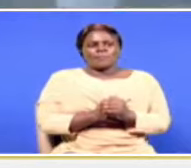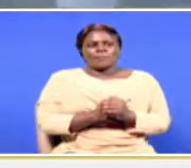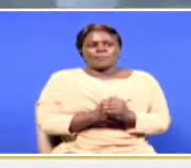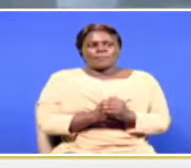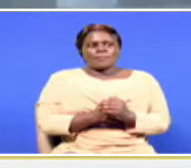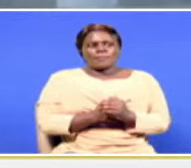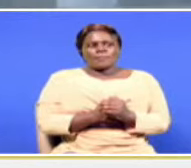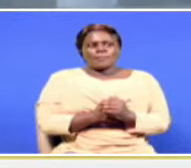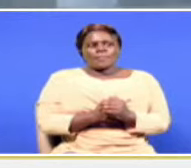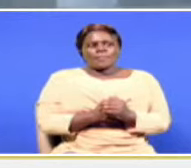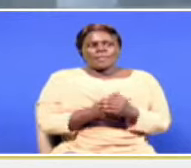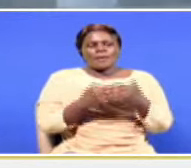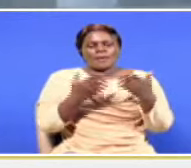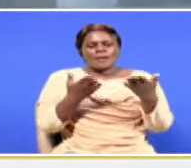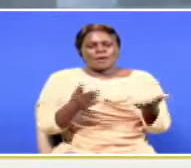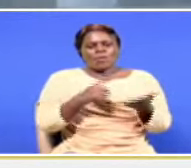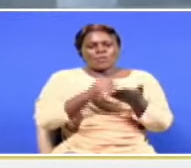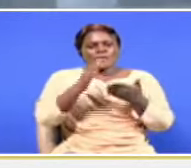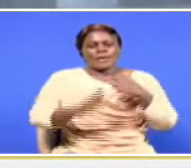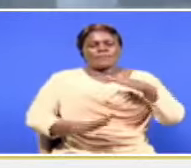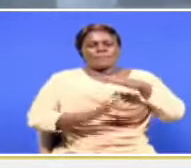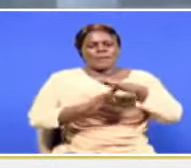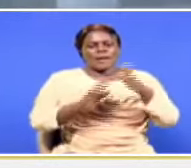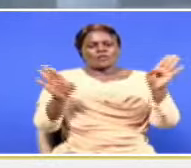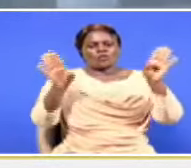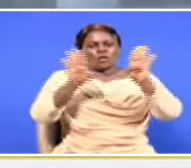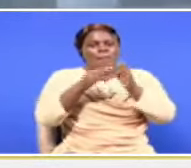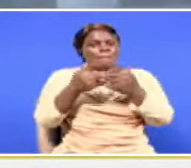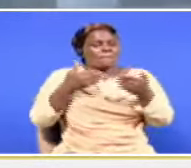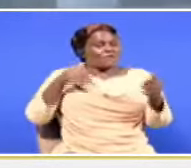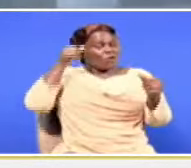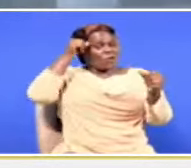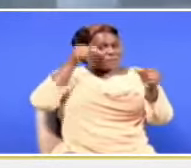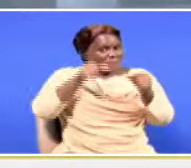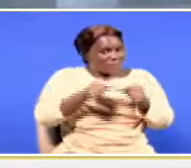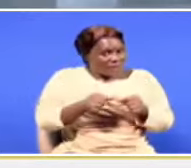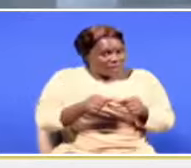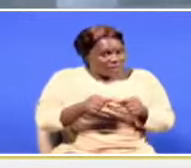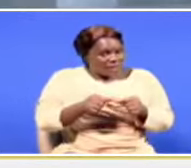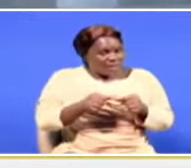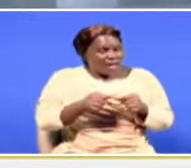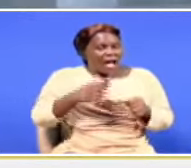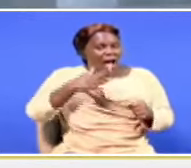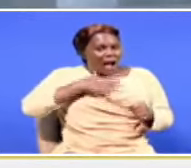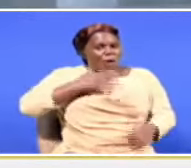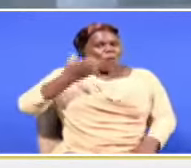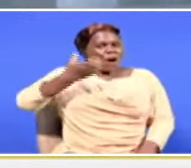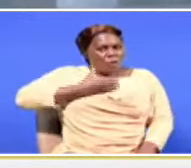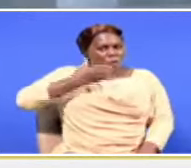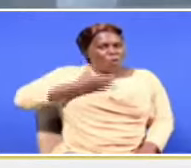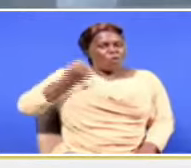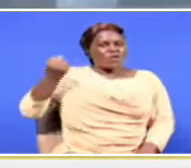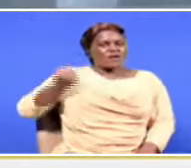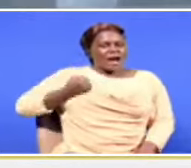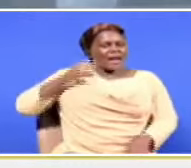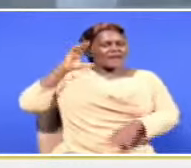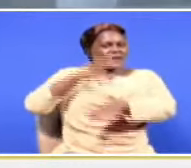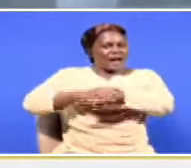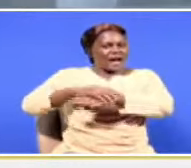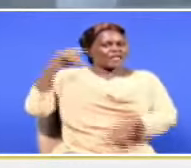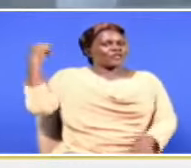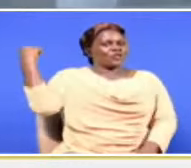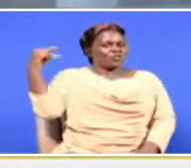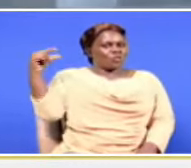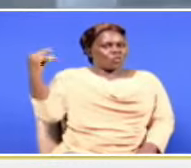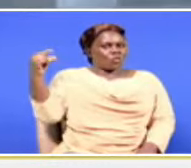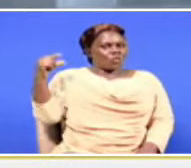Here's that story that brings Weekend Prime to a close. But before that, remember that our very own Faith Kipyegon has brought gold to Kenya in